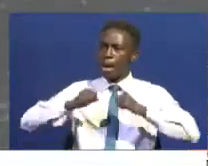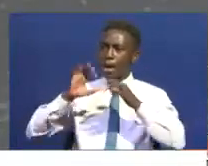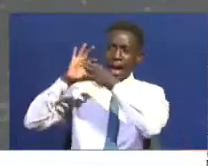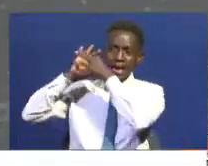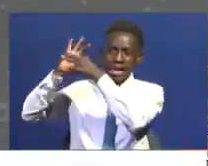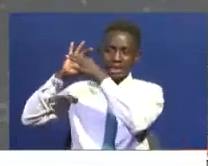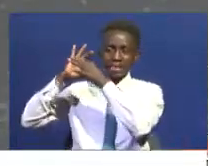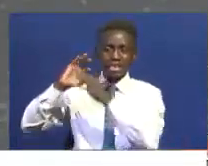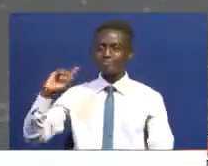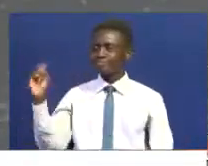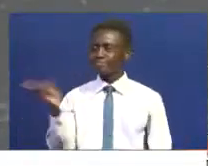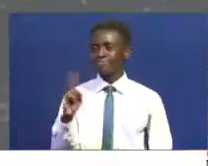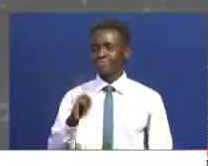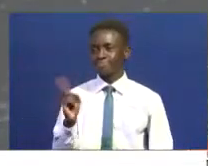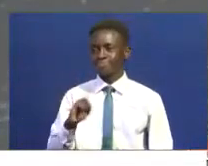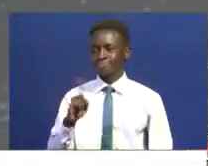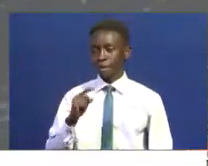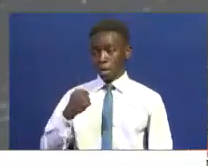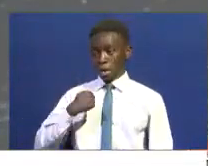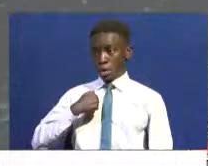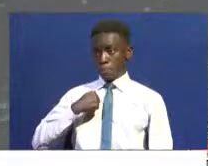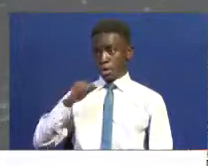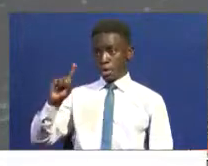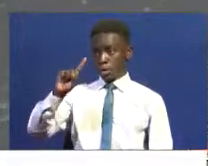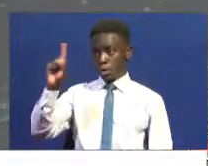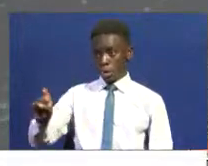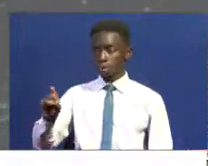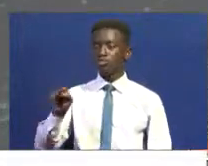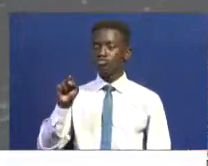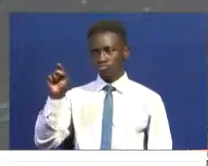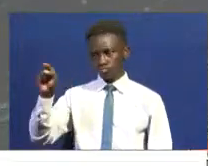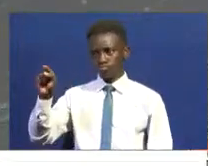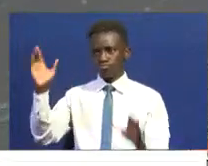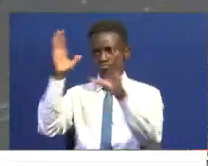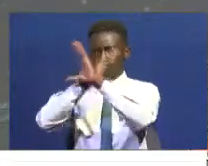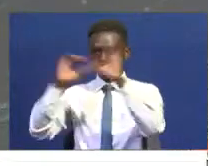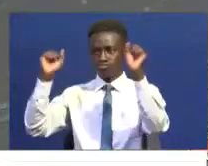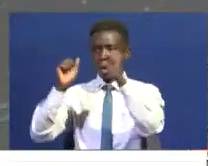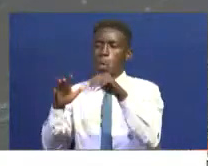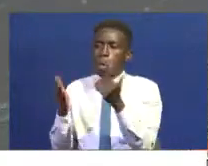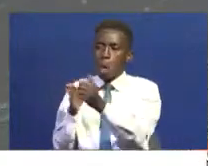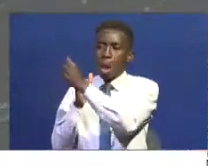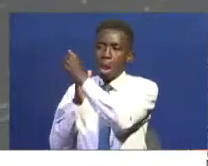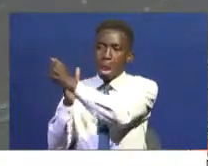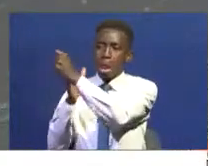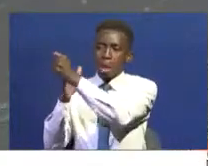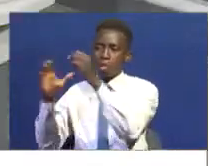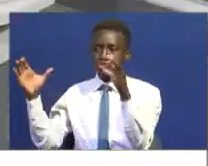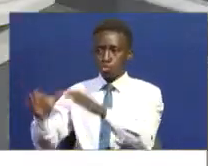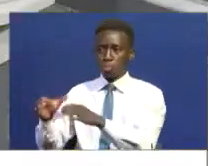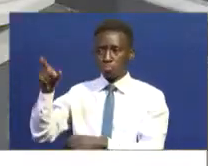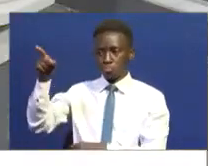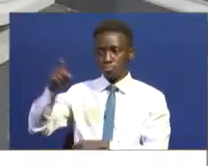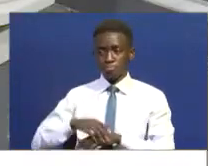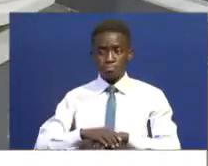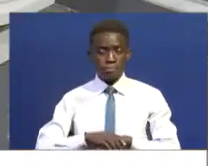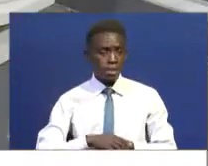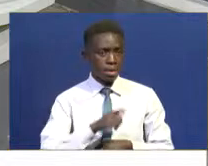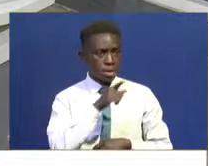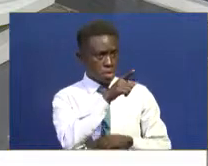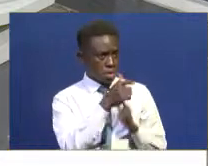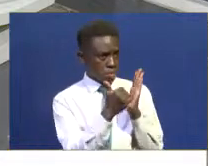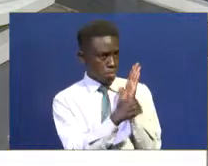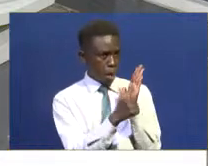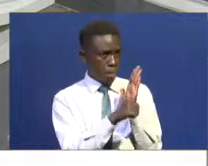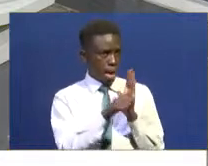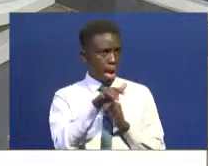the presidency. So have you facilitated this? Mm-hmm. Yeah. So for you, the issue is not so much more about the venue, but the